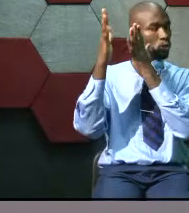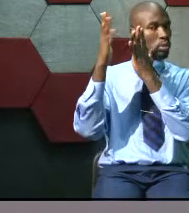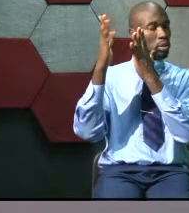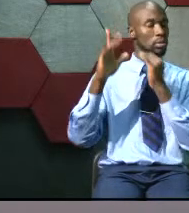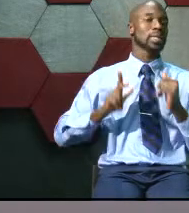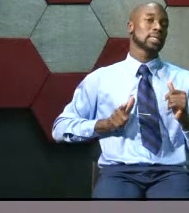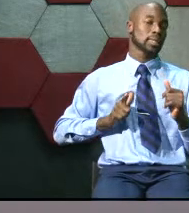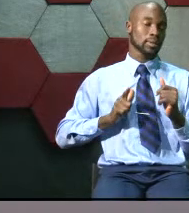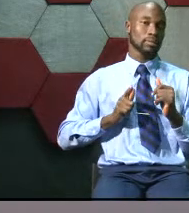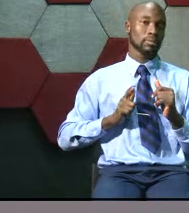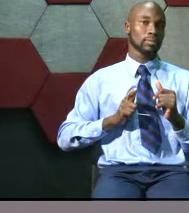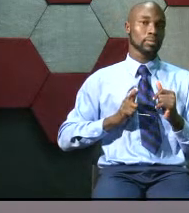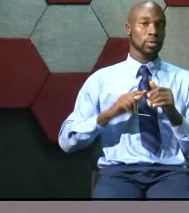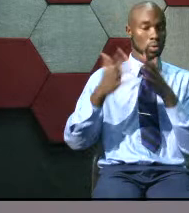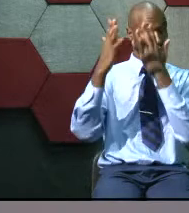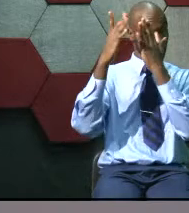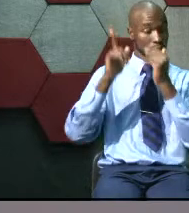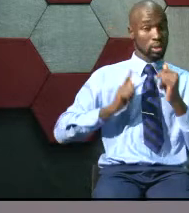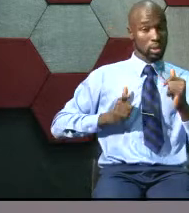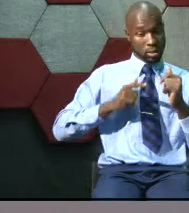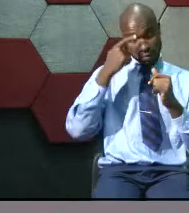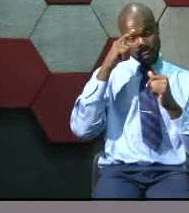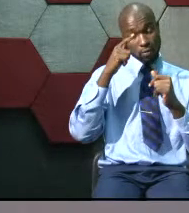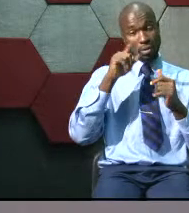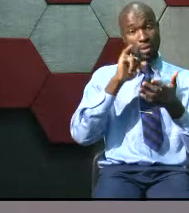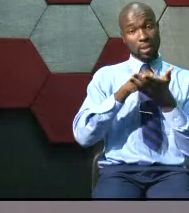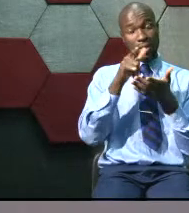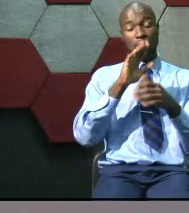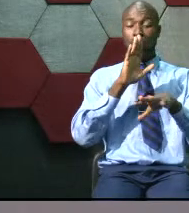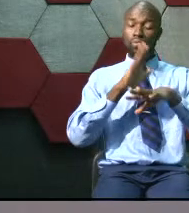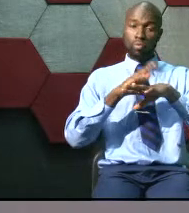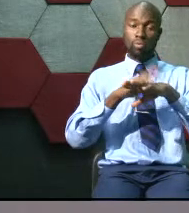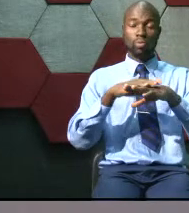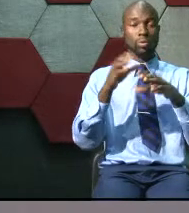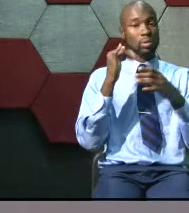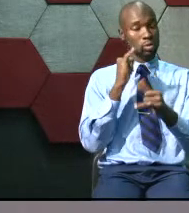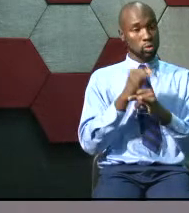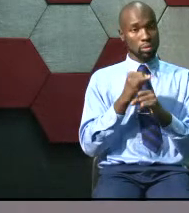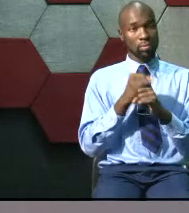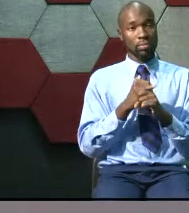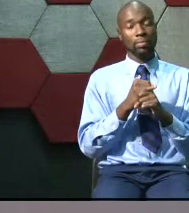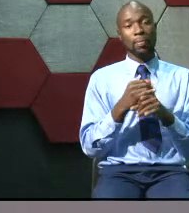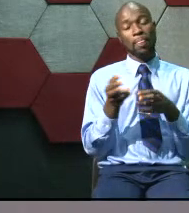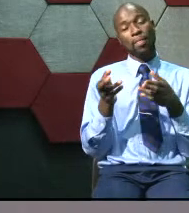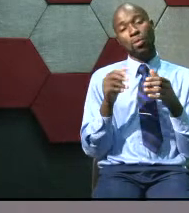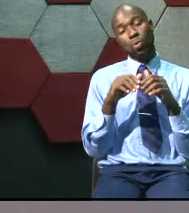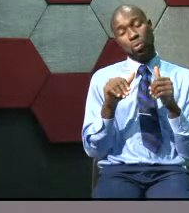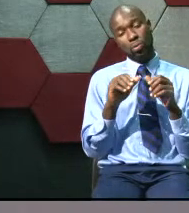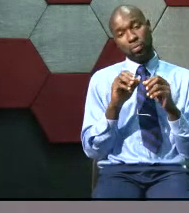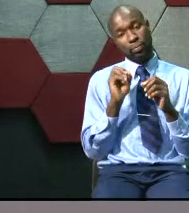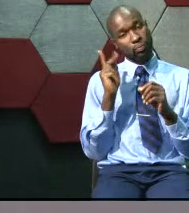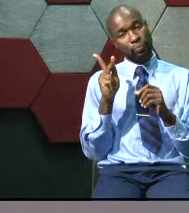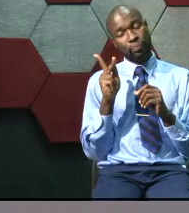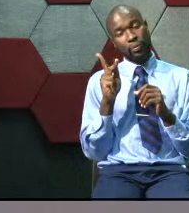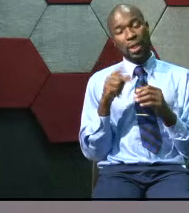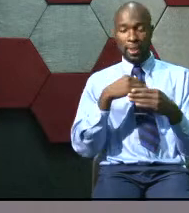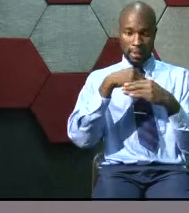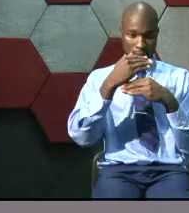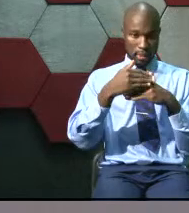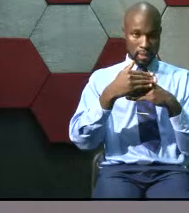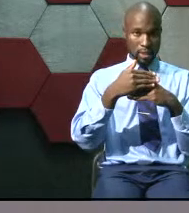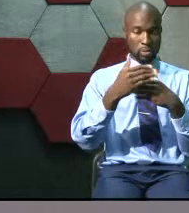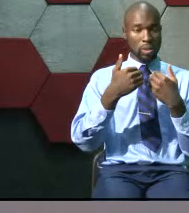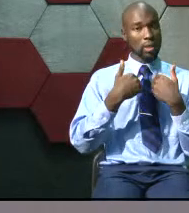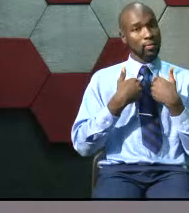ladies. Congratulations, ladies, for that. That was a fantastic job. All right. Now, next up, we